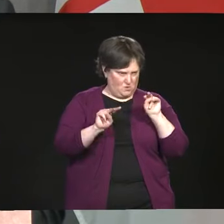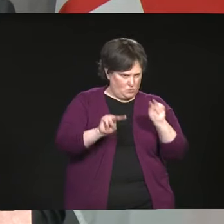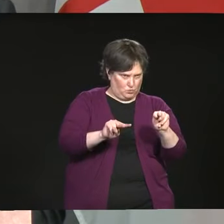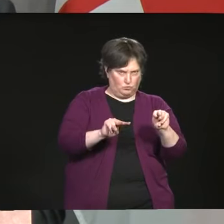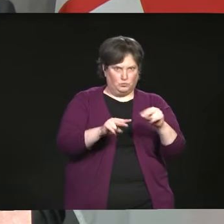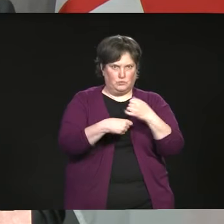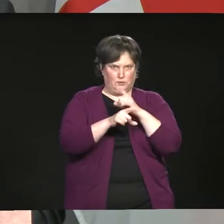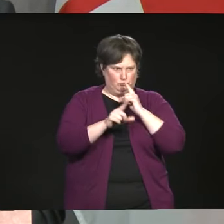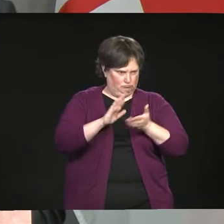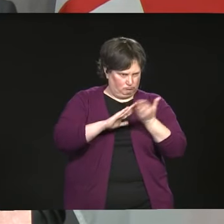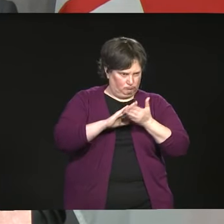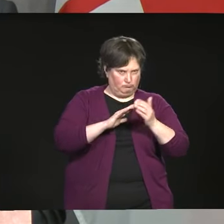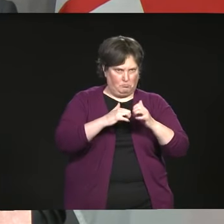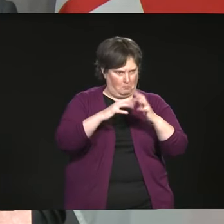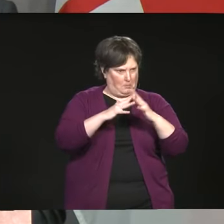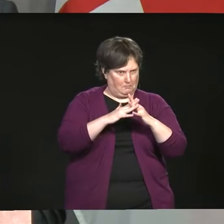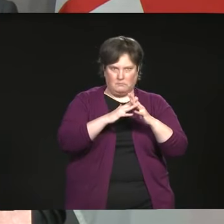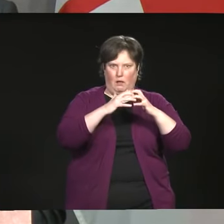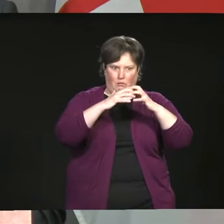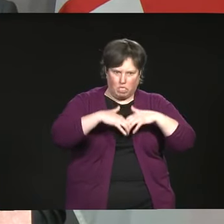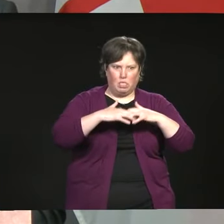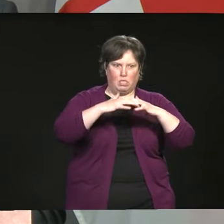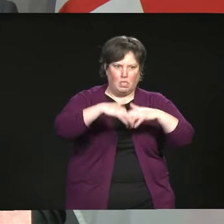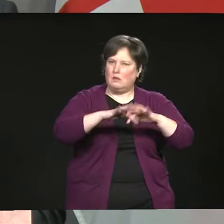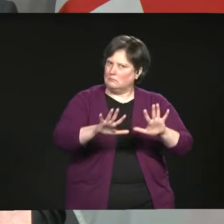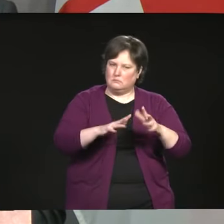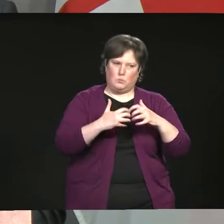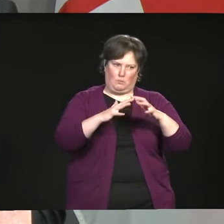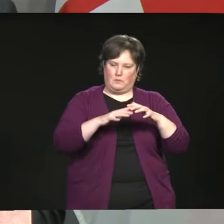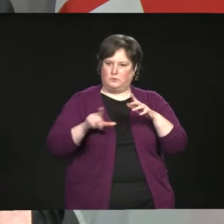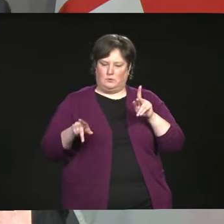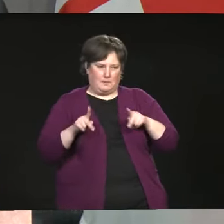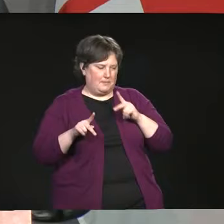should. Thank you. Operator, next question, please.